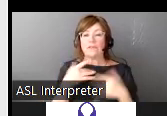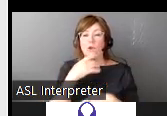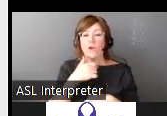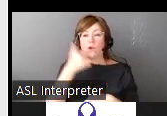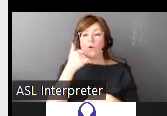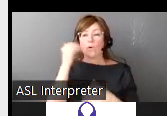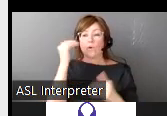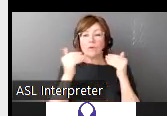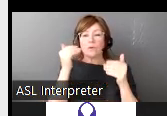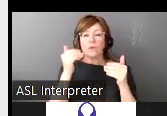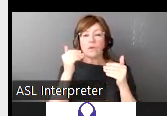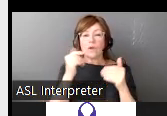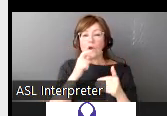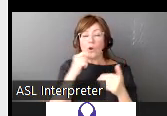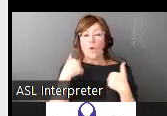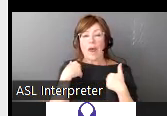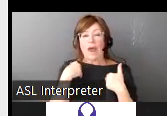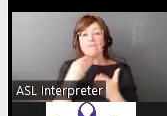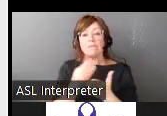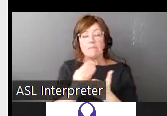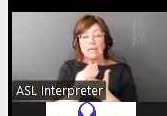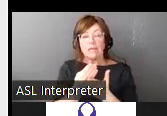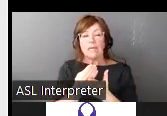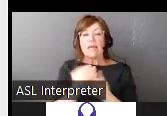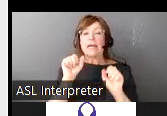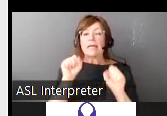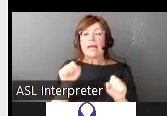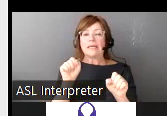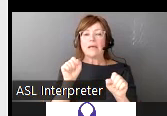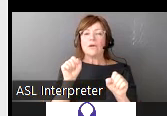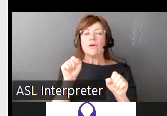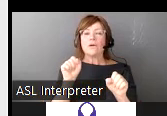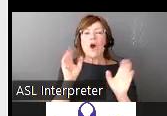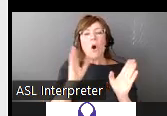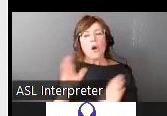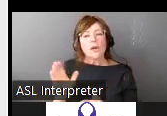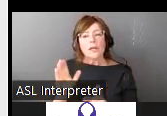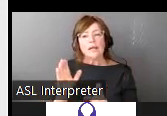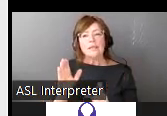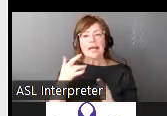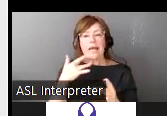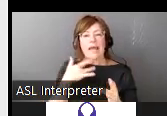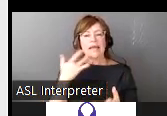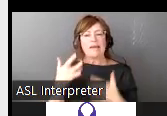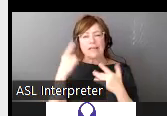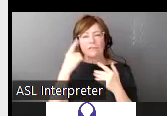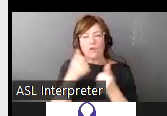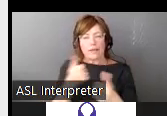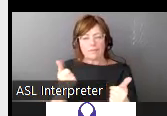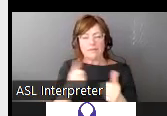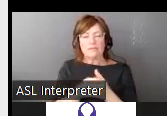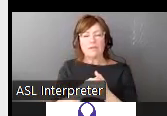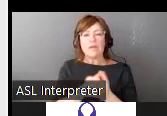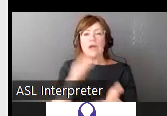with financial self-sufficiency can organize events at a location convenient to them, thus reducing the need